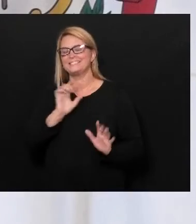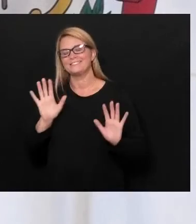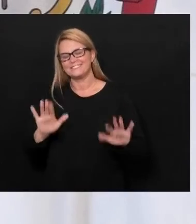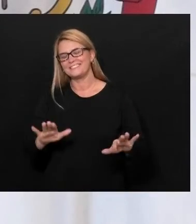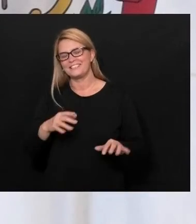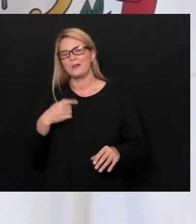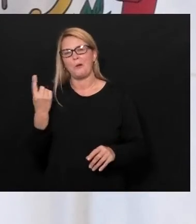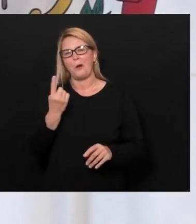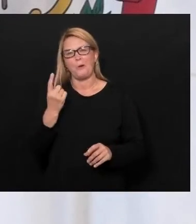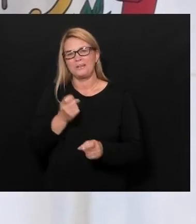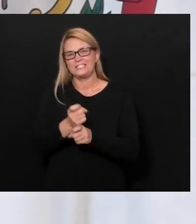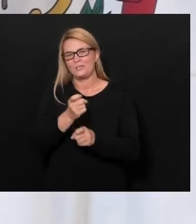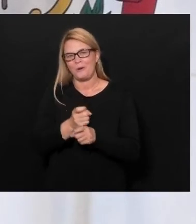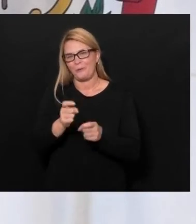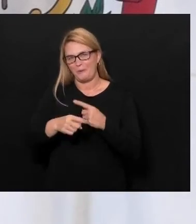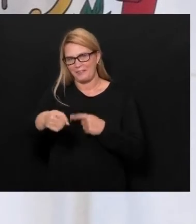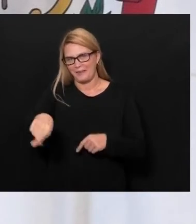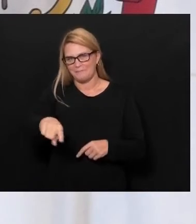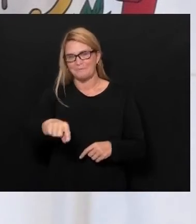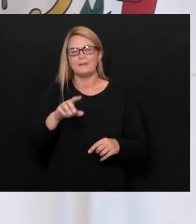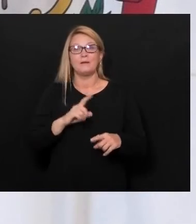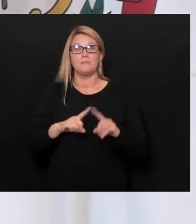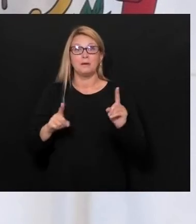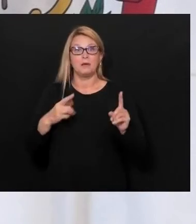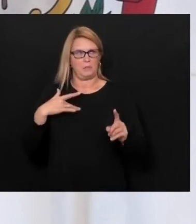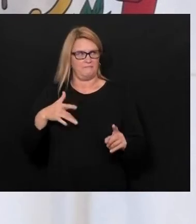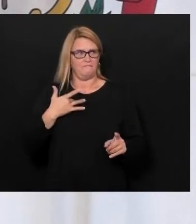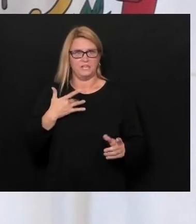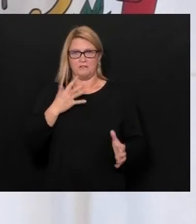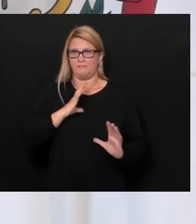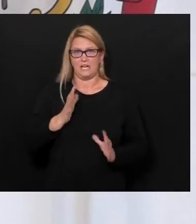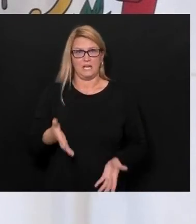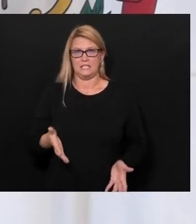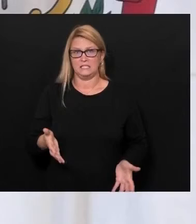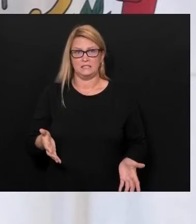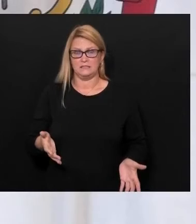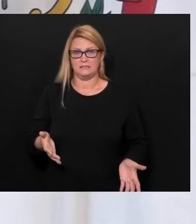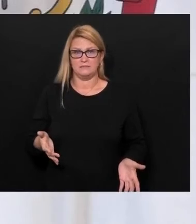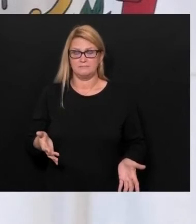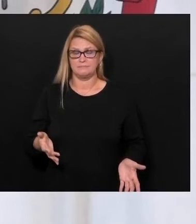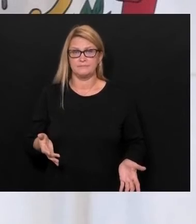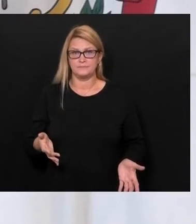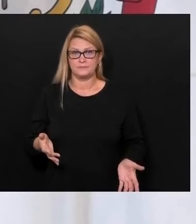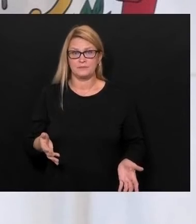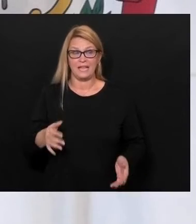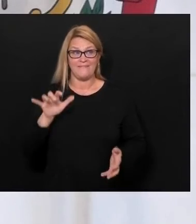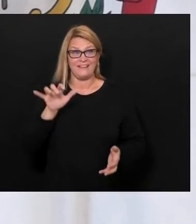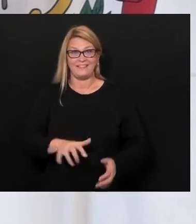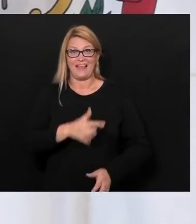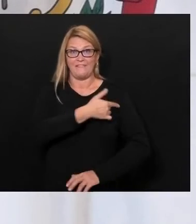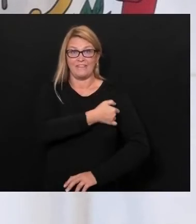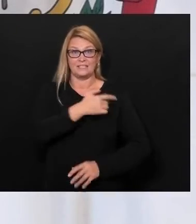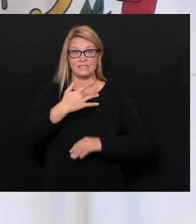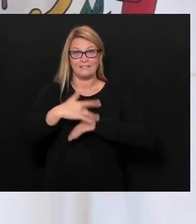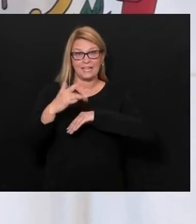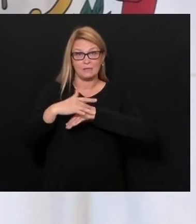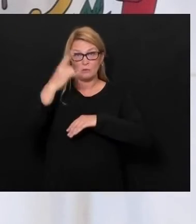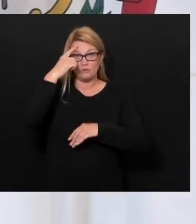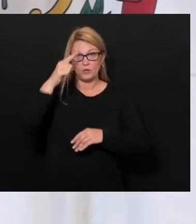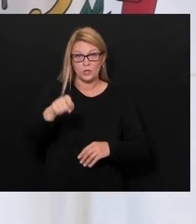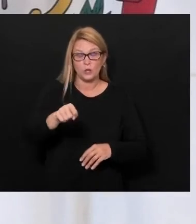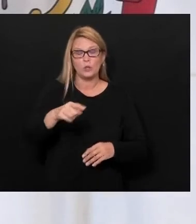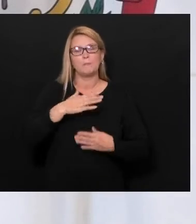We've done that, but nevertheless, we feel great. If if this vaccine becomes available,